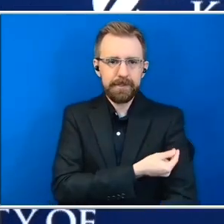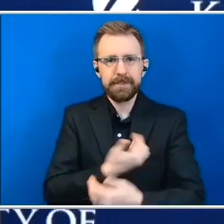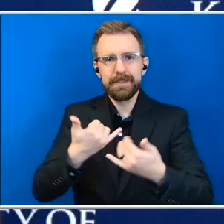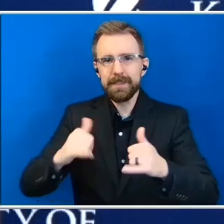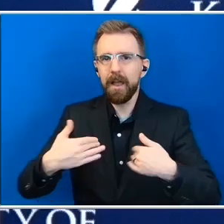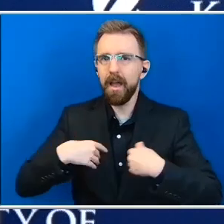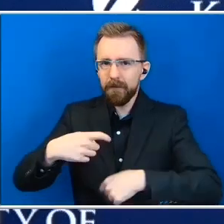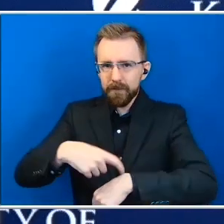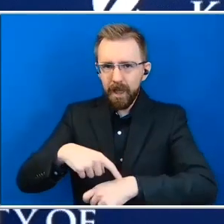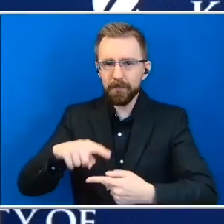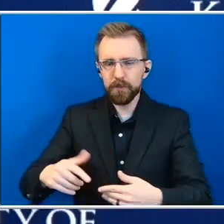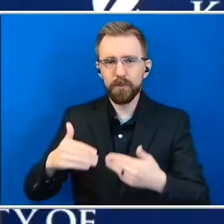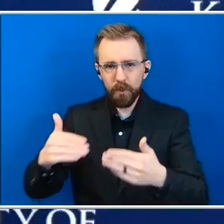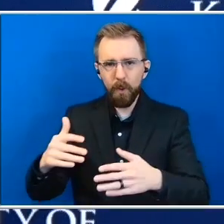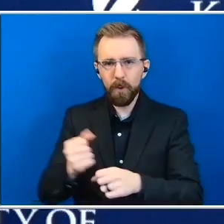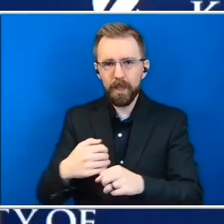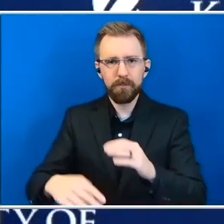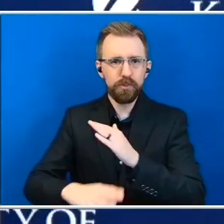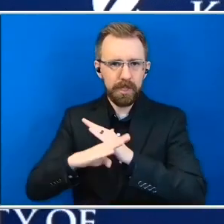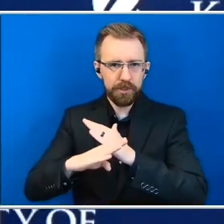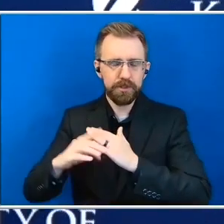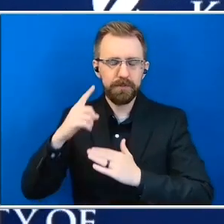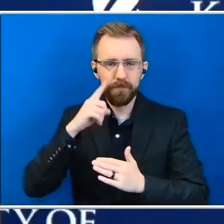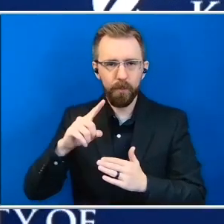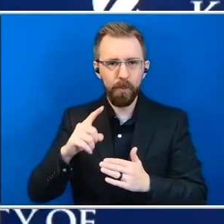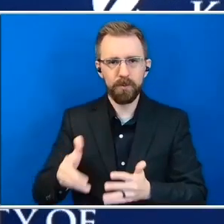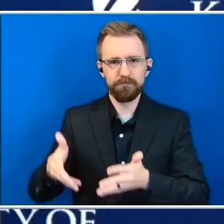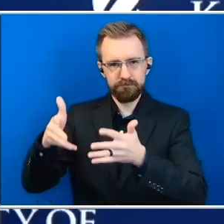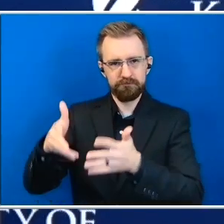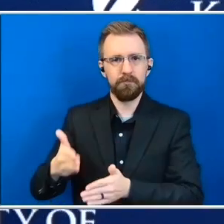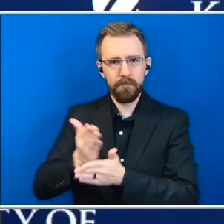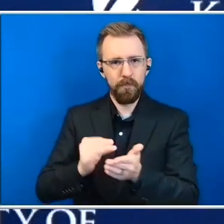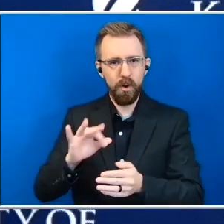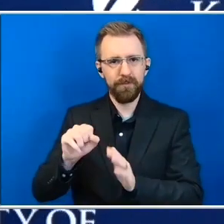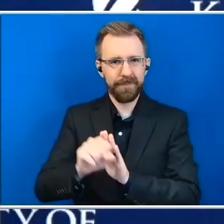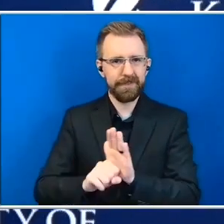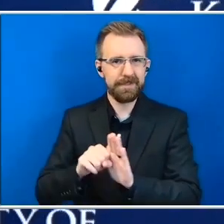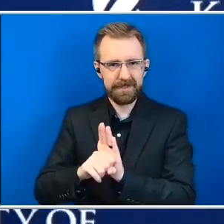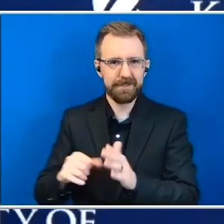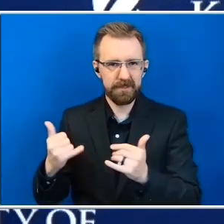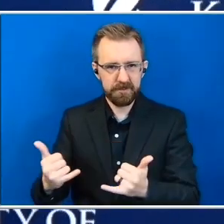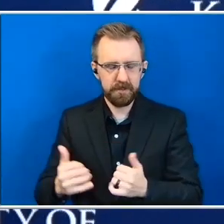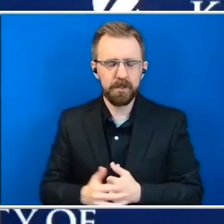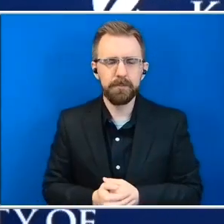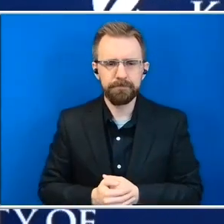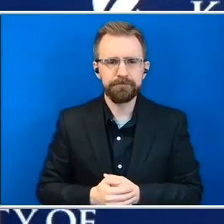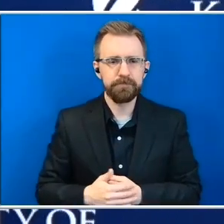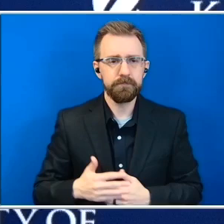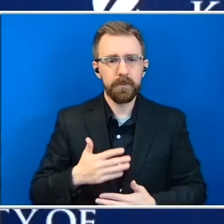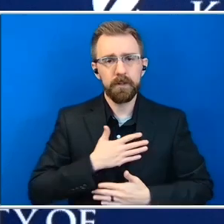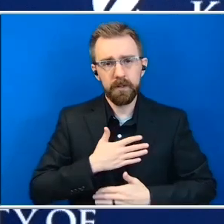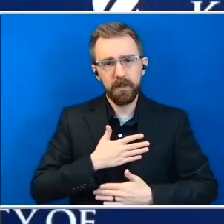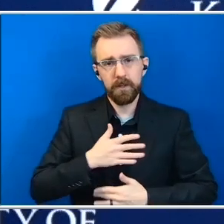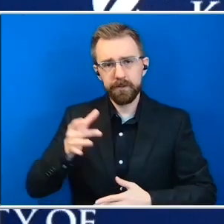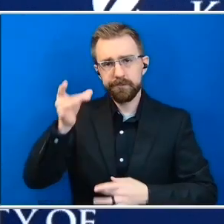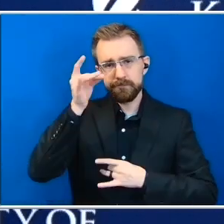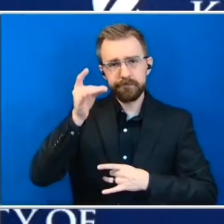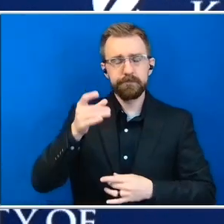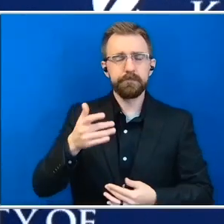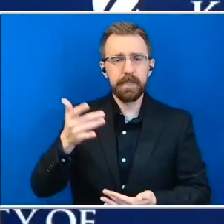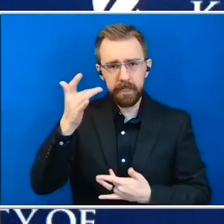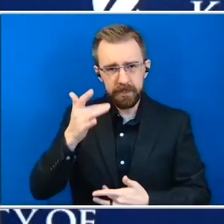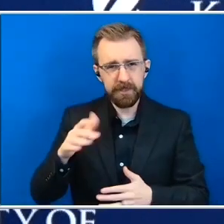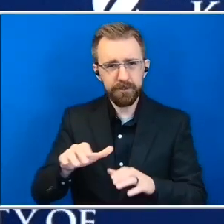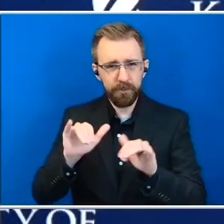get protection for the remaining part of the season of respiratory viral illness, and do those things to help reduce